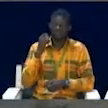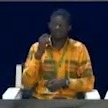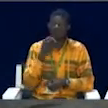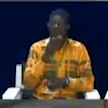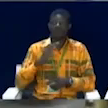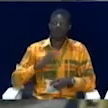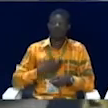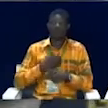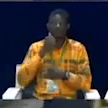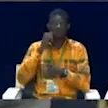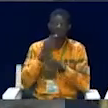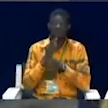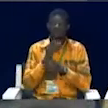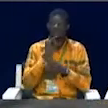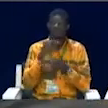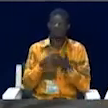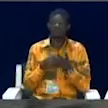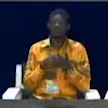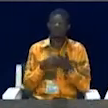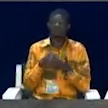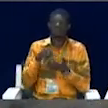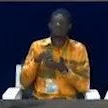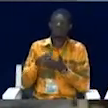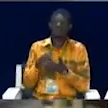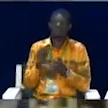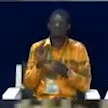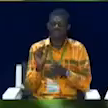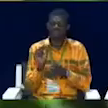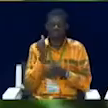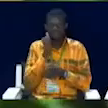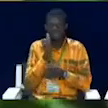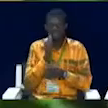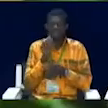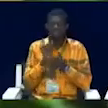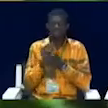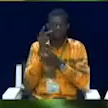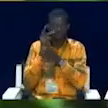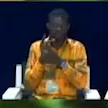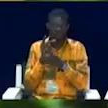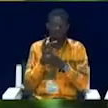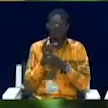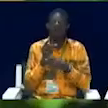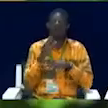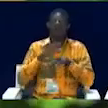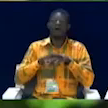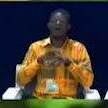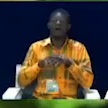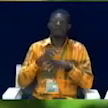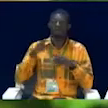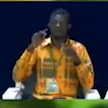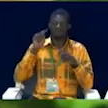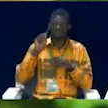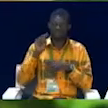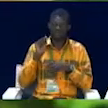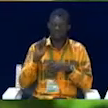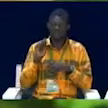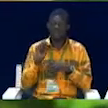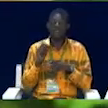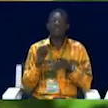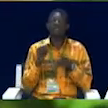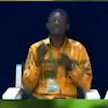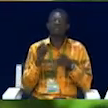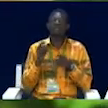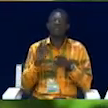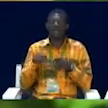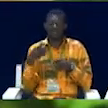our sister is this that this little girl that you saw on the screen fell at